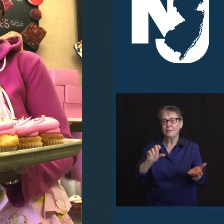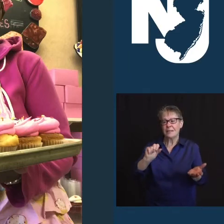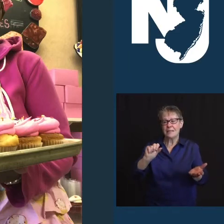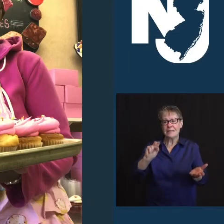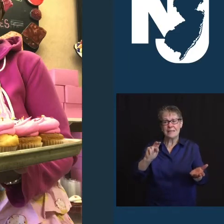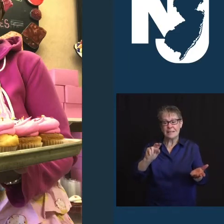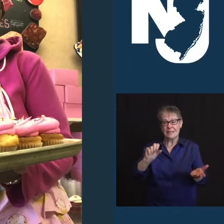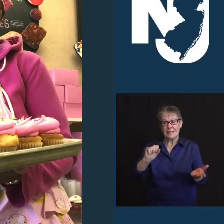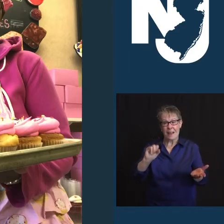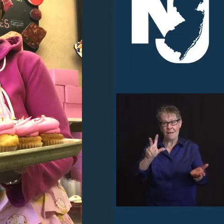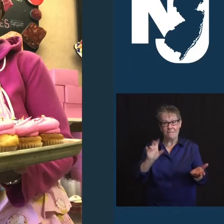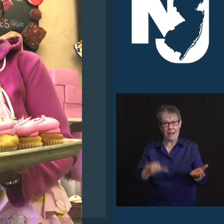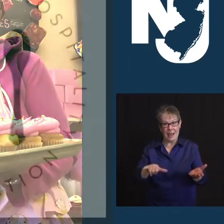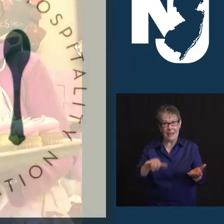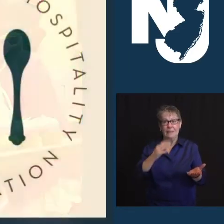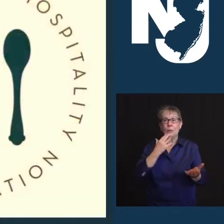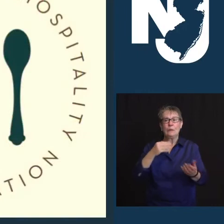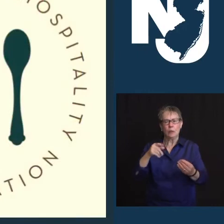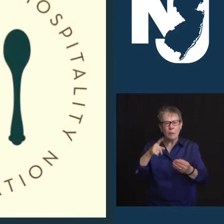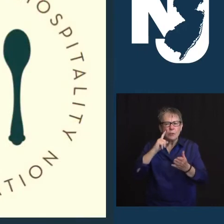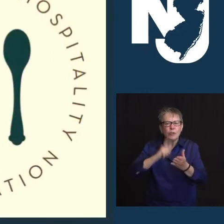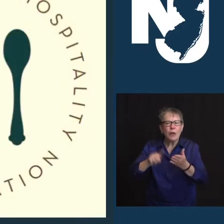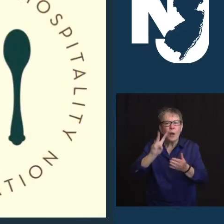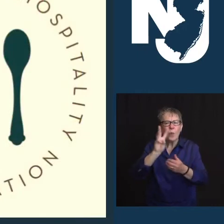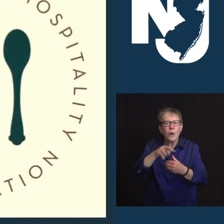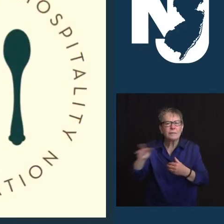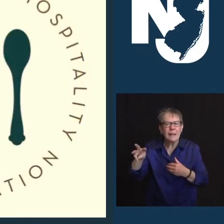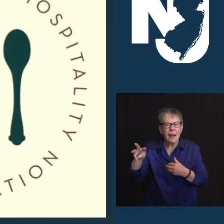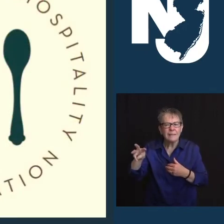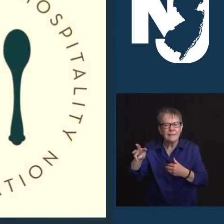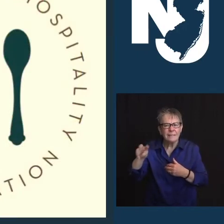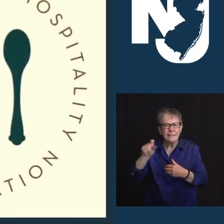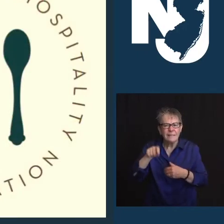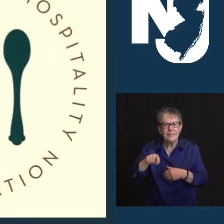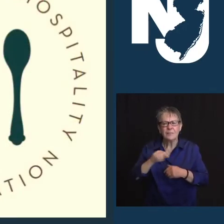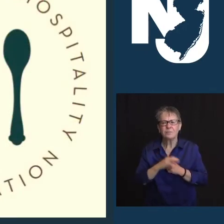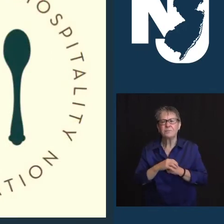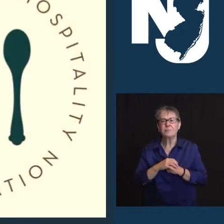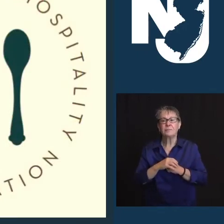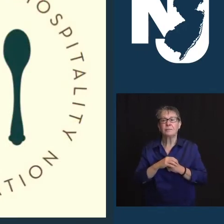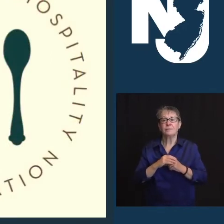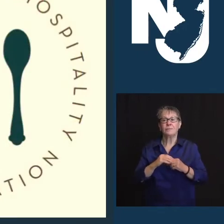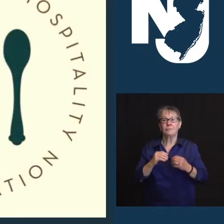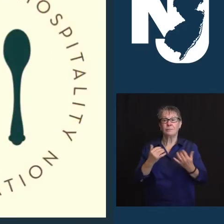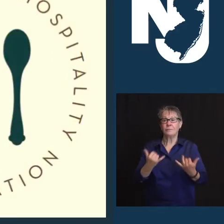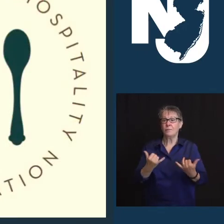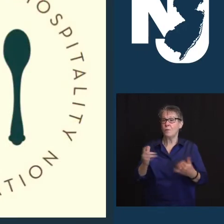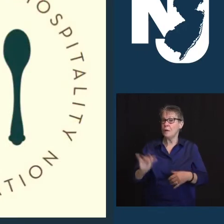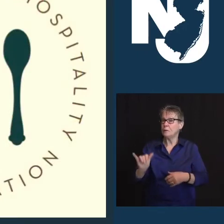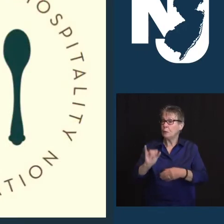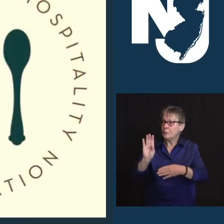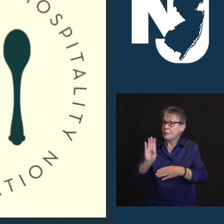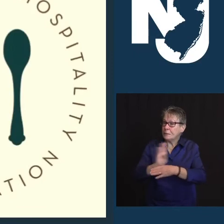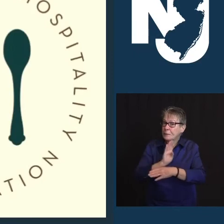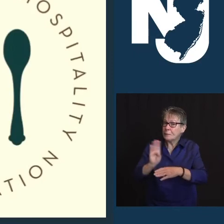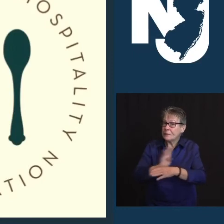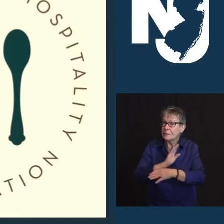leporesweetshop.com. And also from our business community, I wanted to give an acknowledgement and thanks to DoorDash, which is